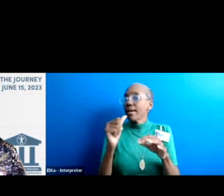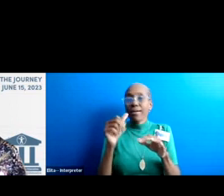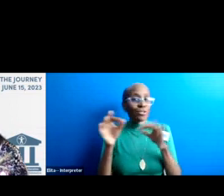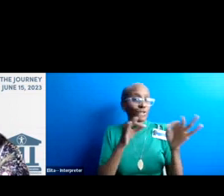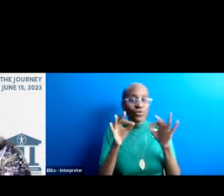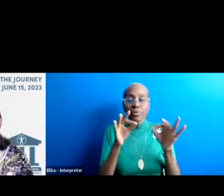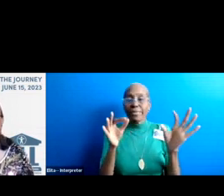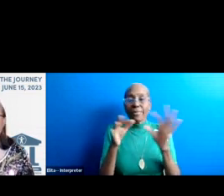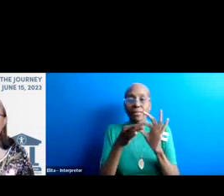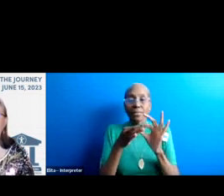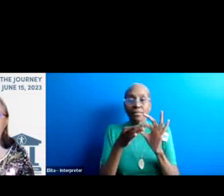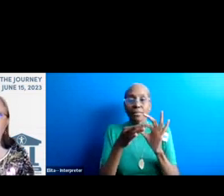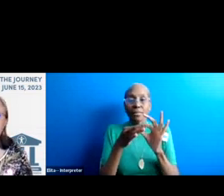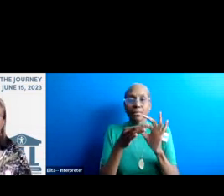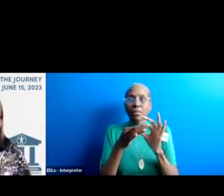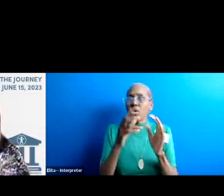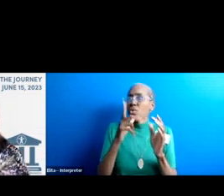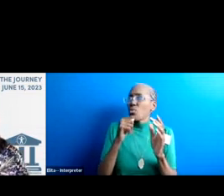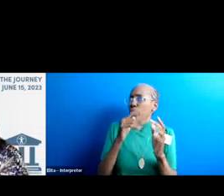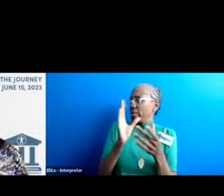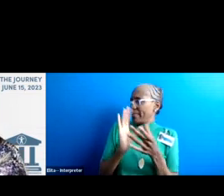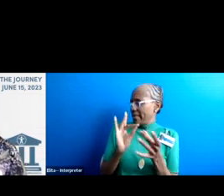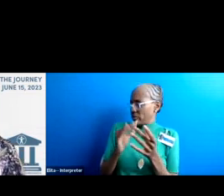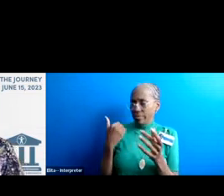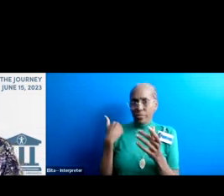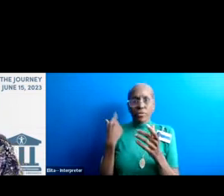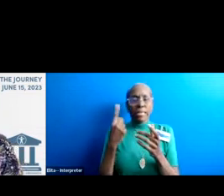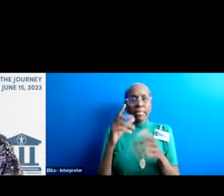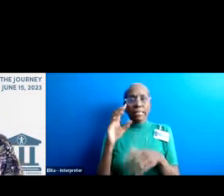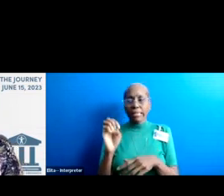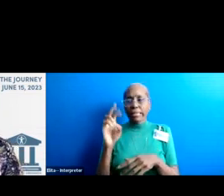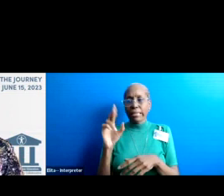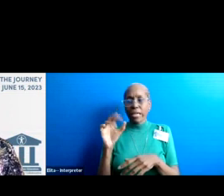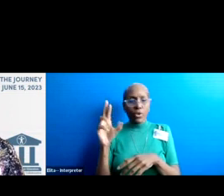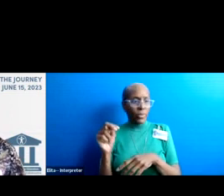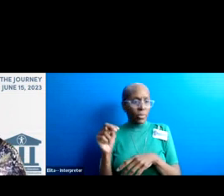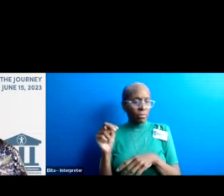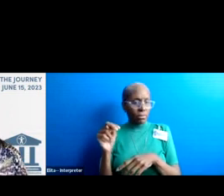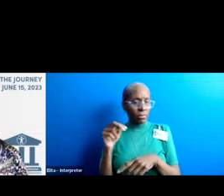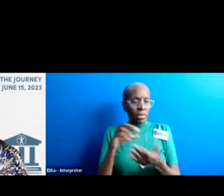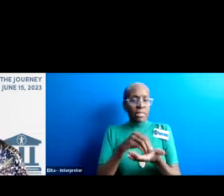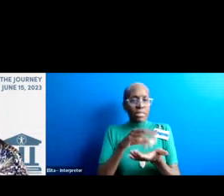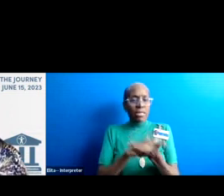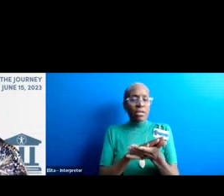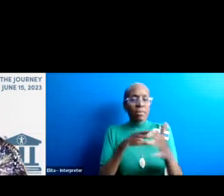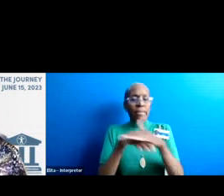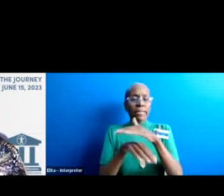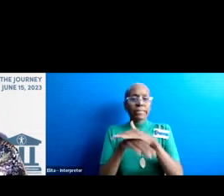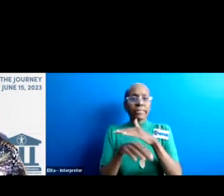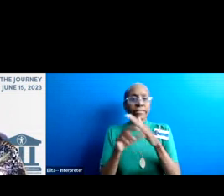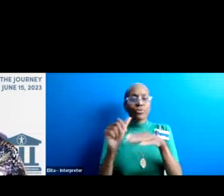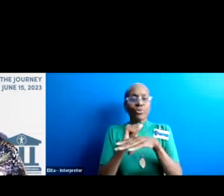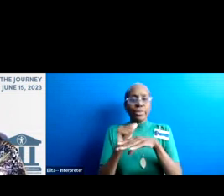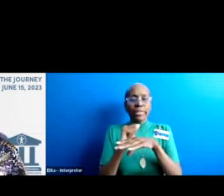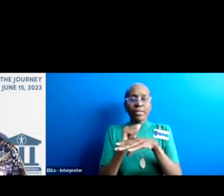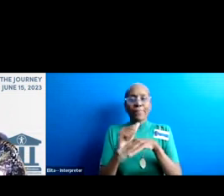non-descriptive links. And I can't remember who it was that mentioned it earlier. I think it was Erin in the document accessibility training, where